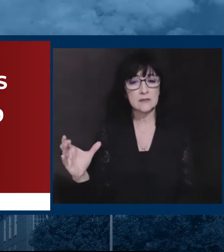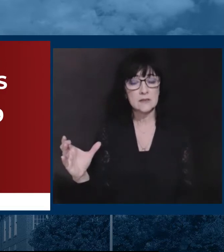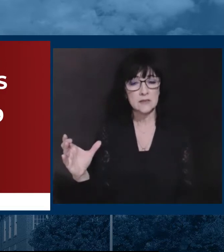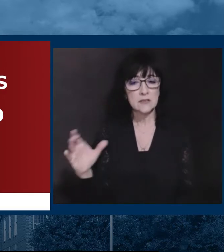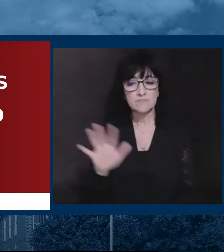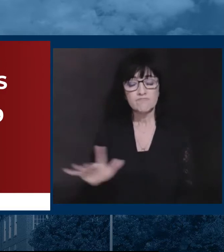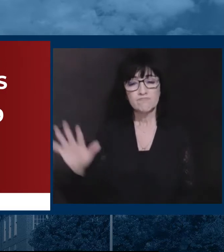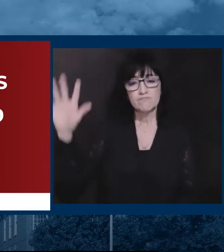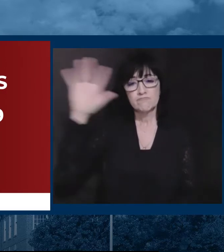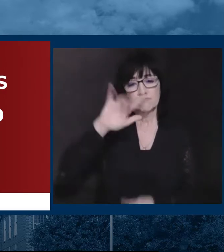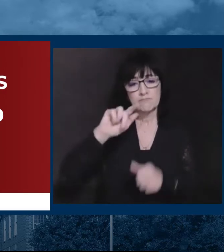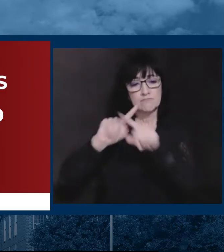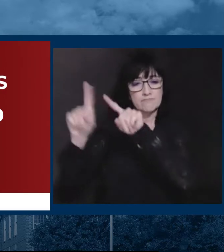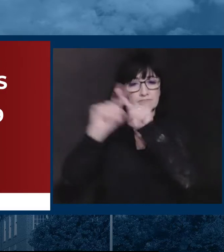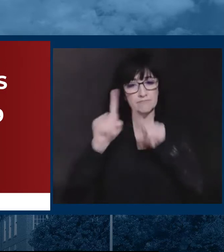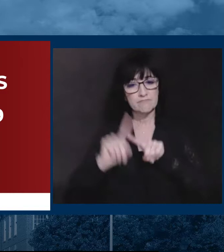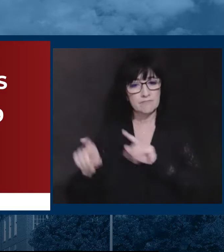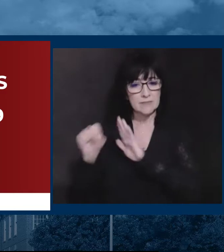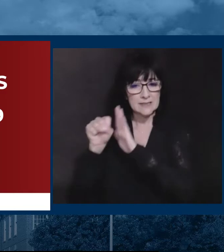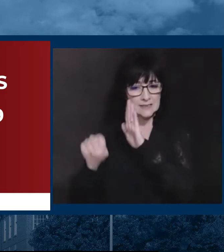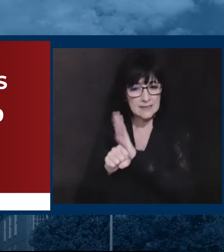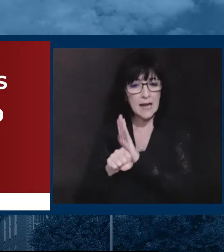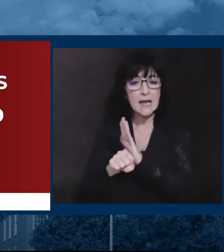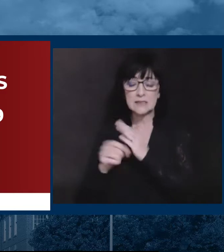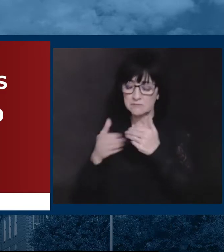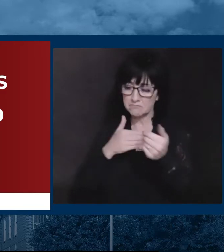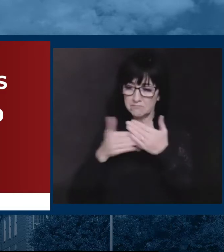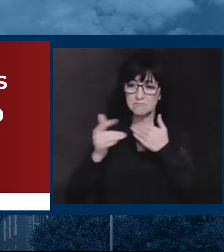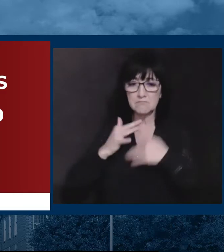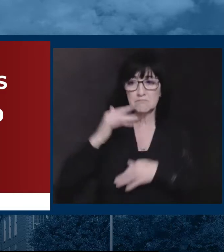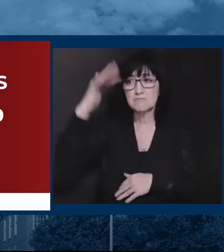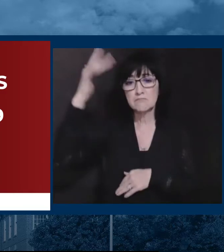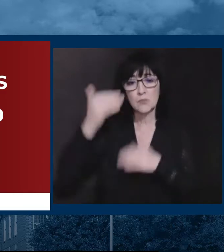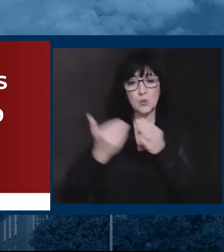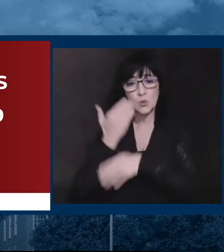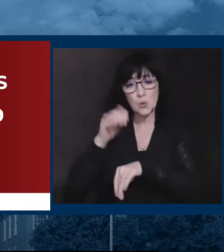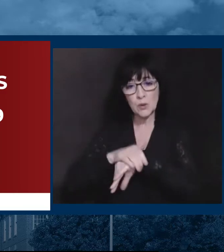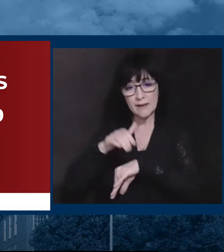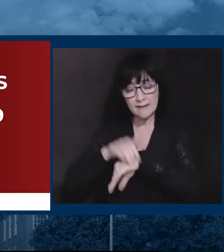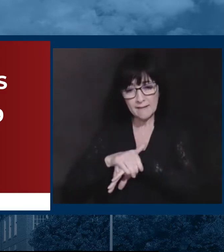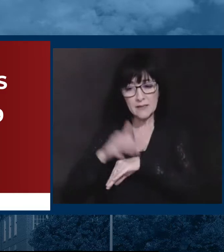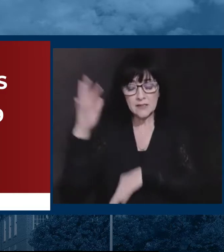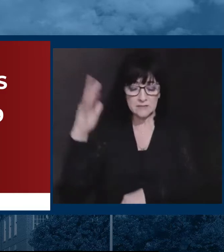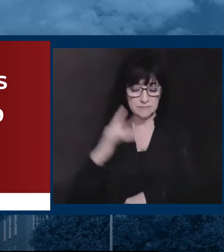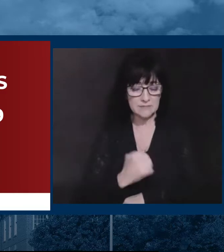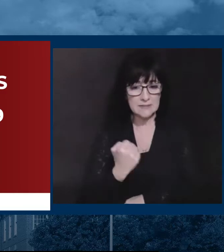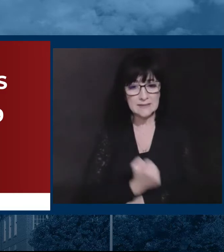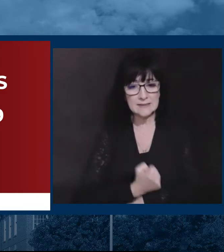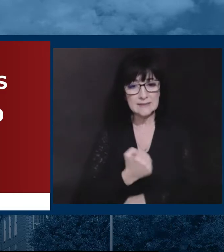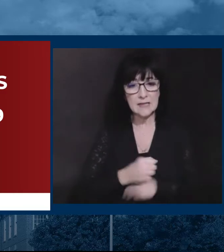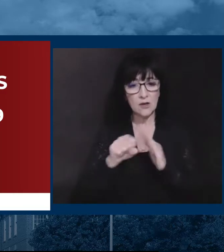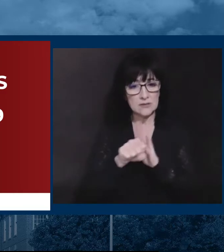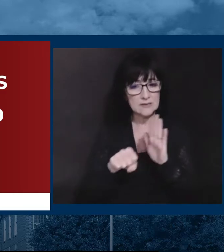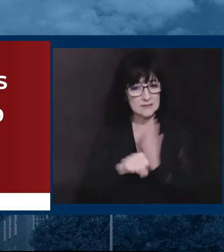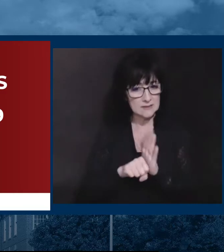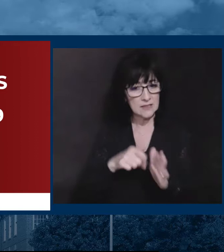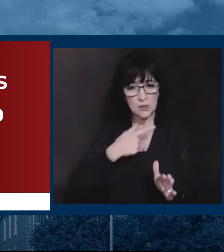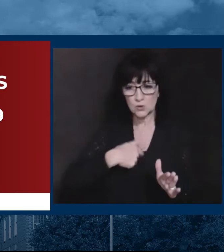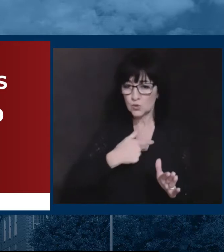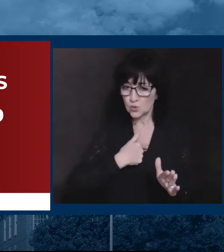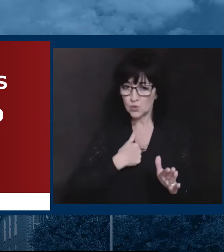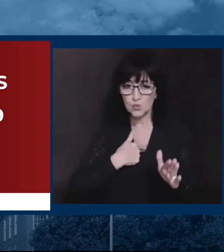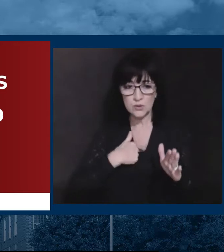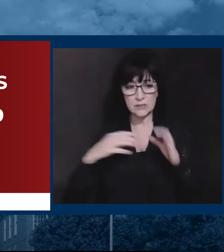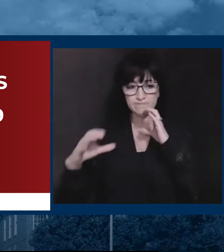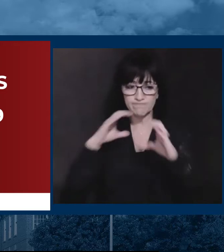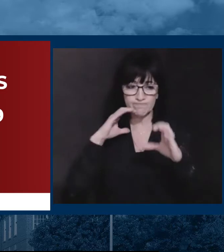and into New England and down to the southeastern states. We have been following the science from